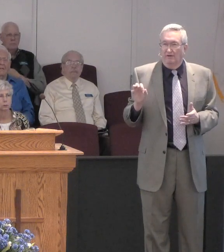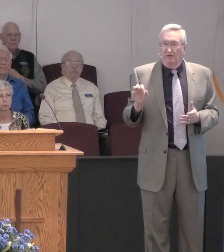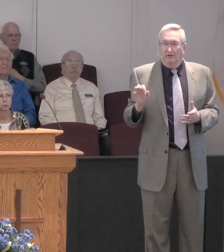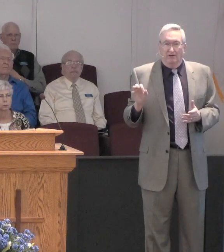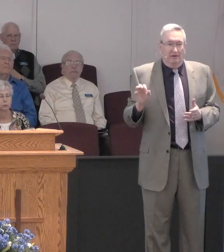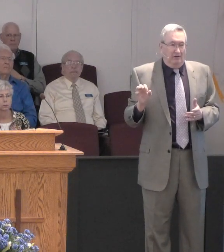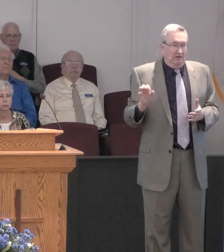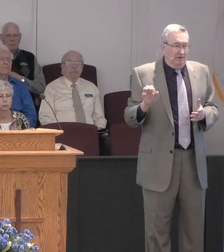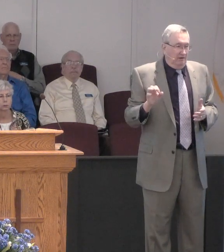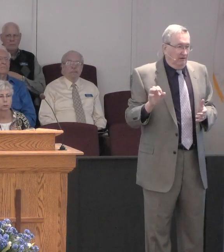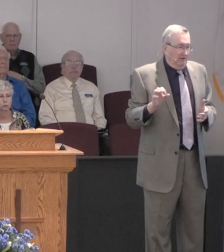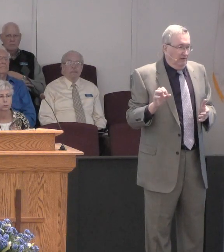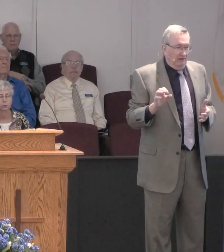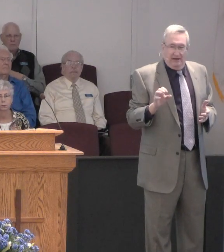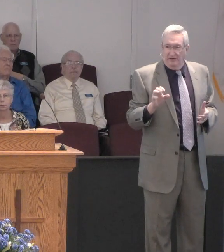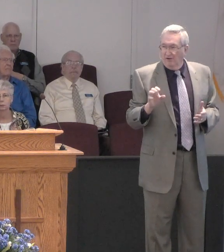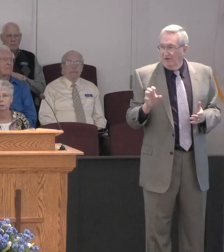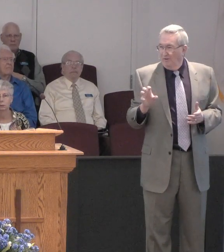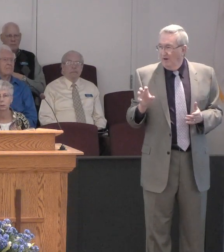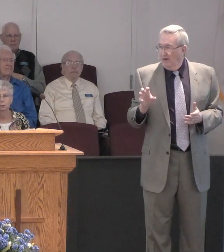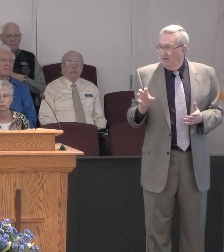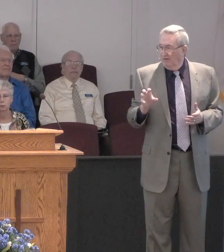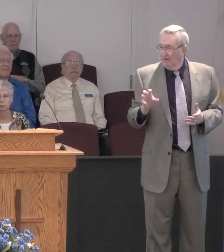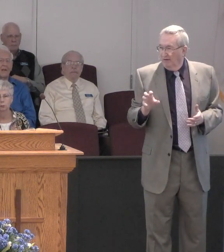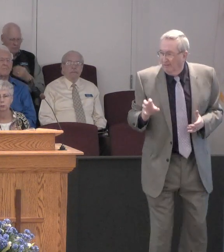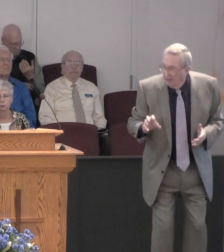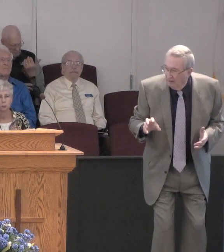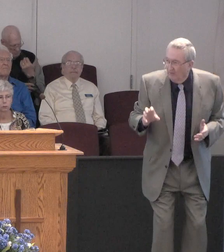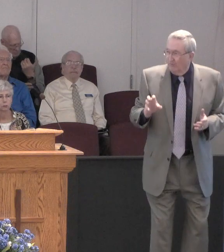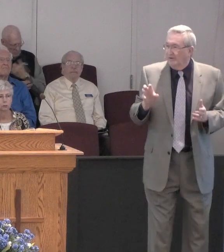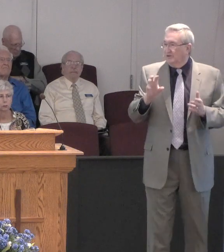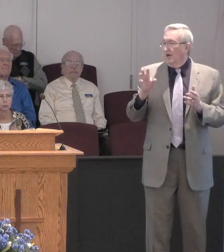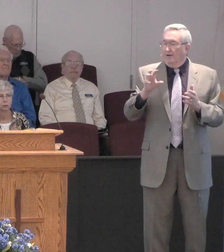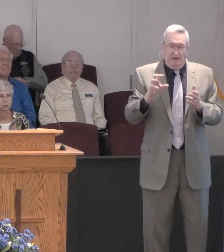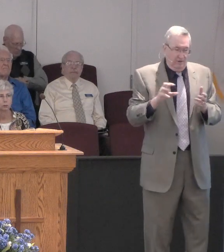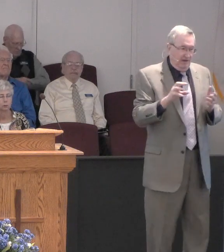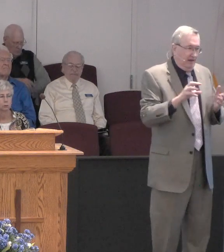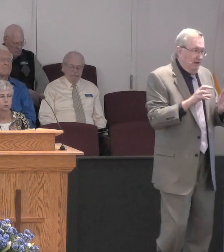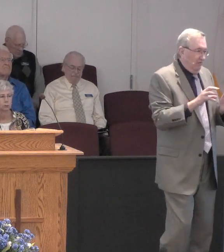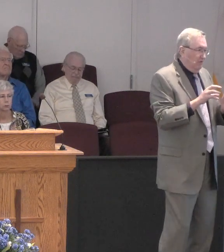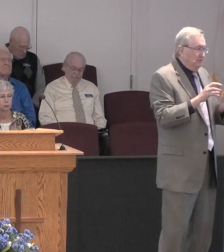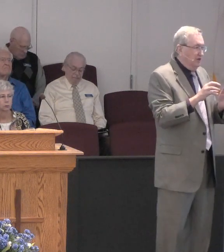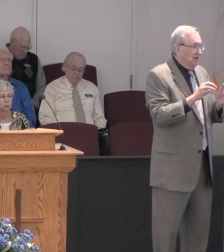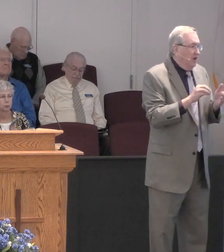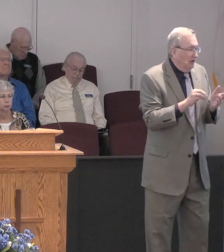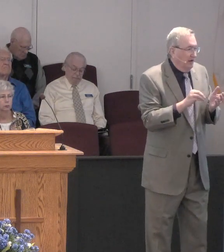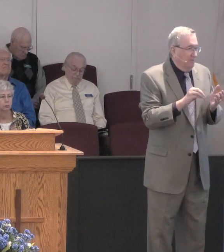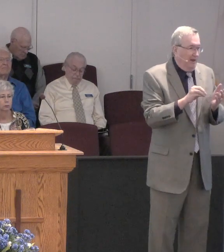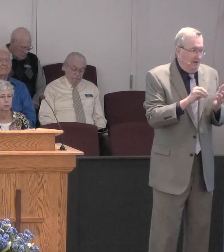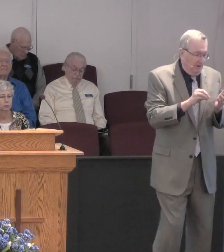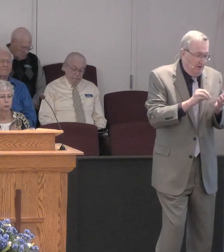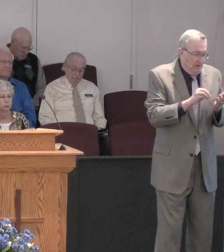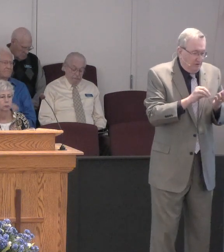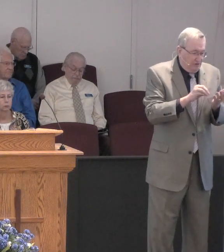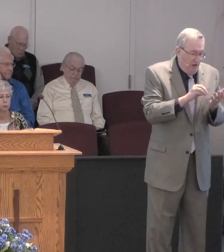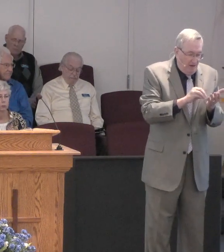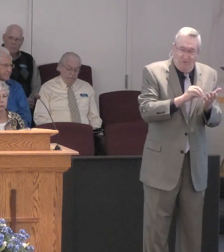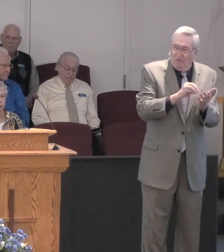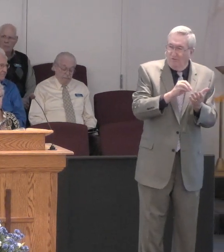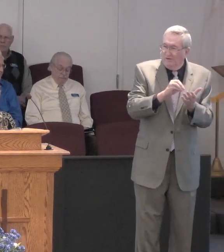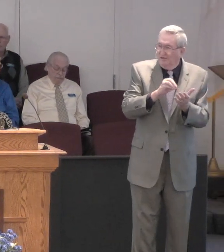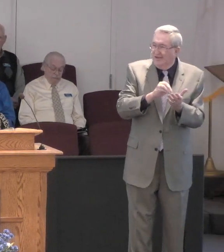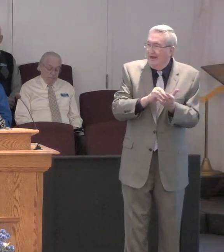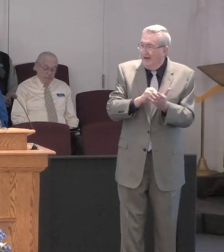here? Can y'all hear me? Praise God. Okay, what was John talking about here?